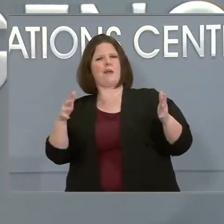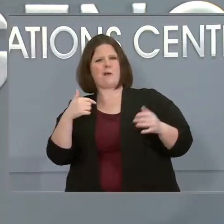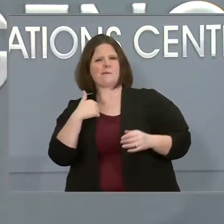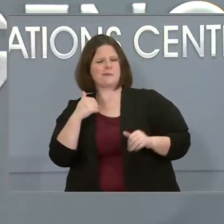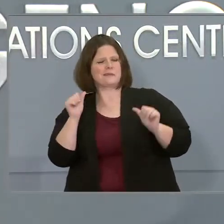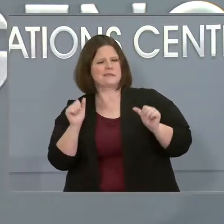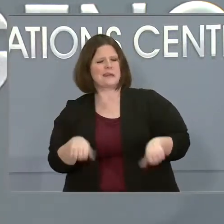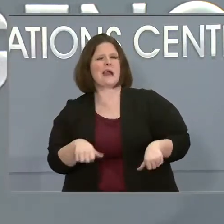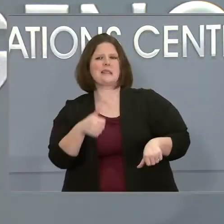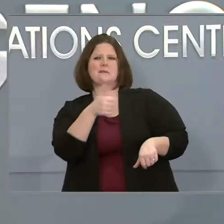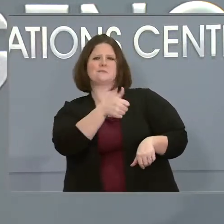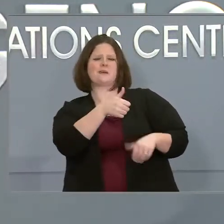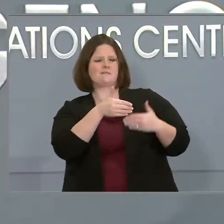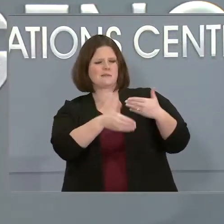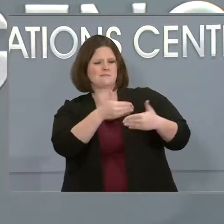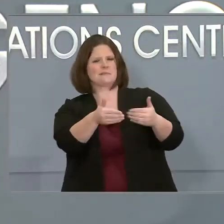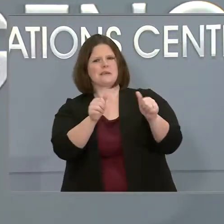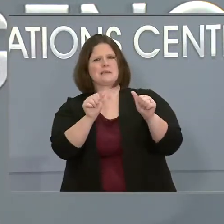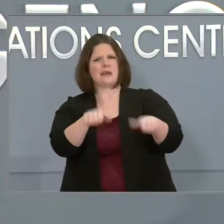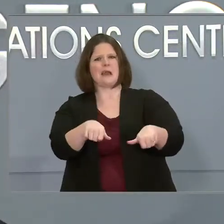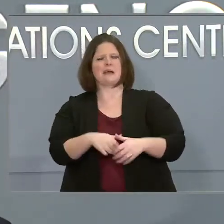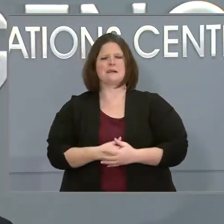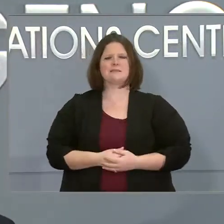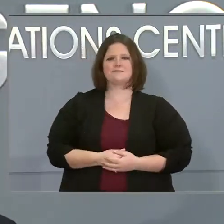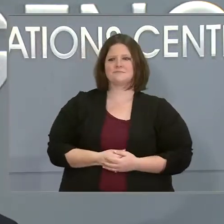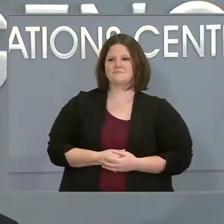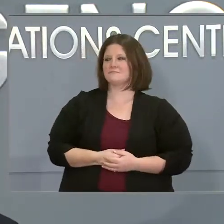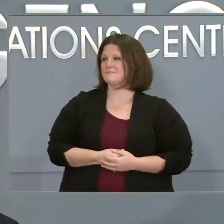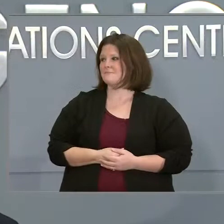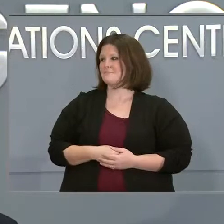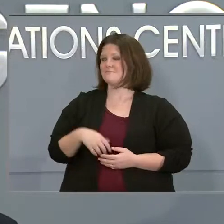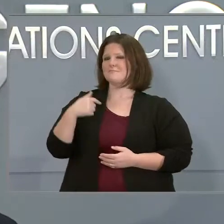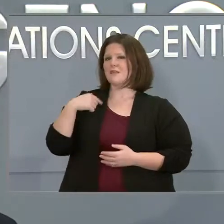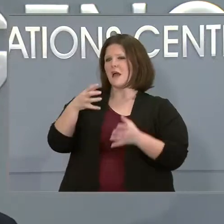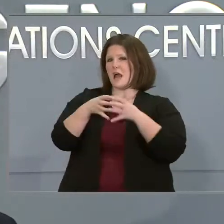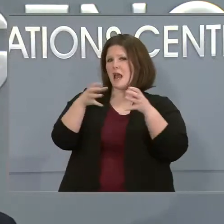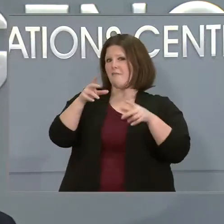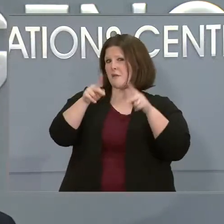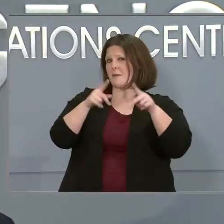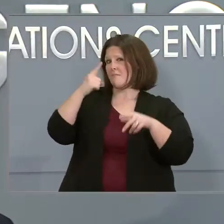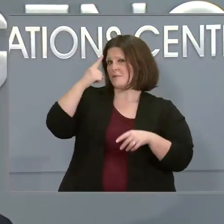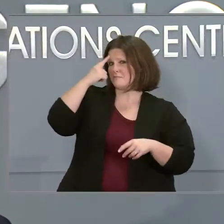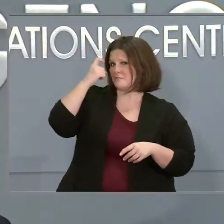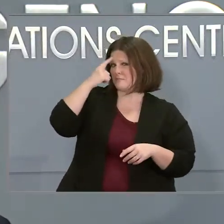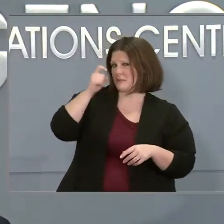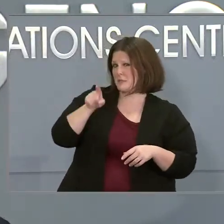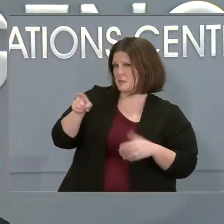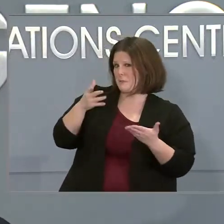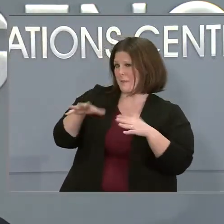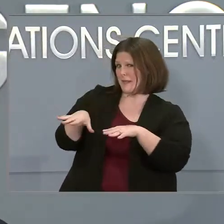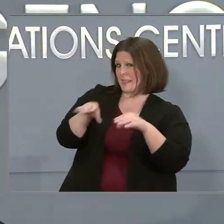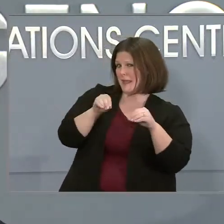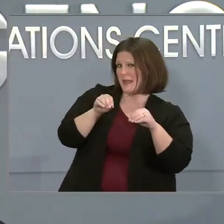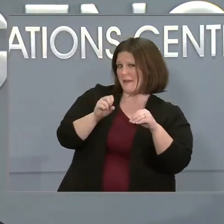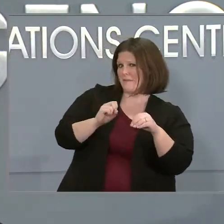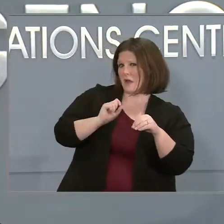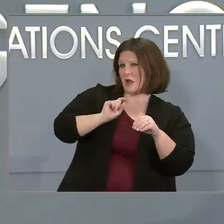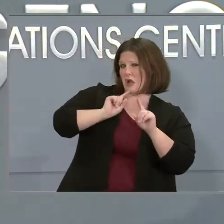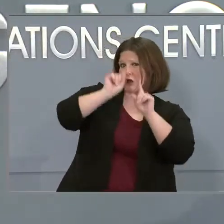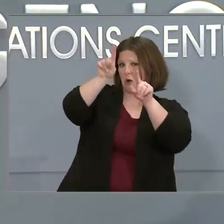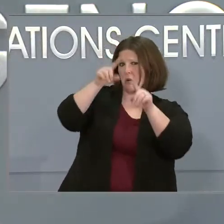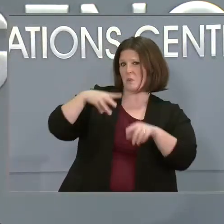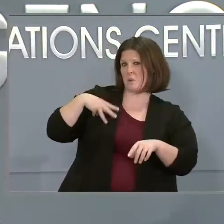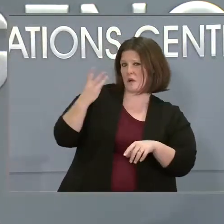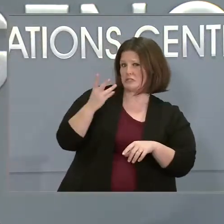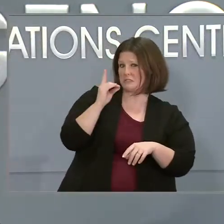baton and run with it for the next leg of the race. There was wide speculation that you might leave us for Washington, D.C. before.